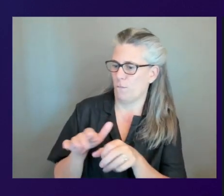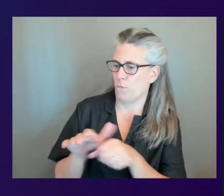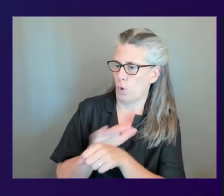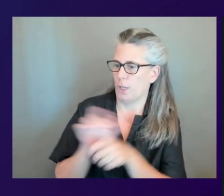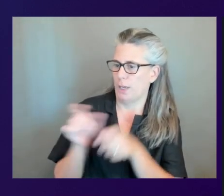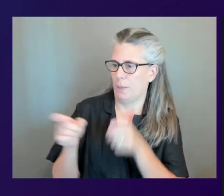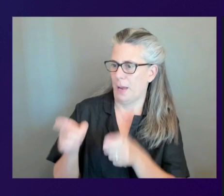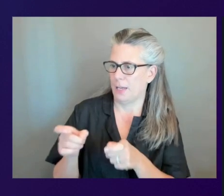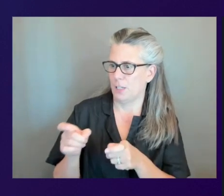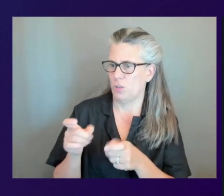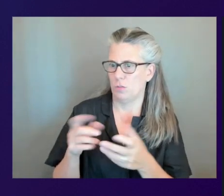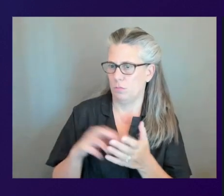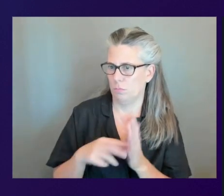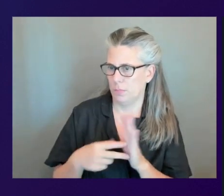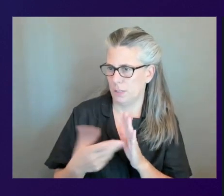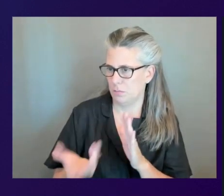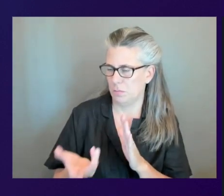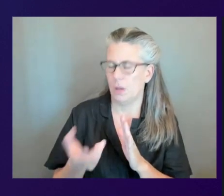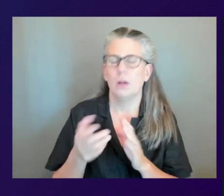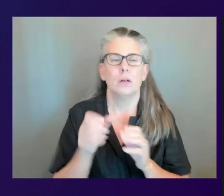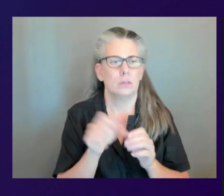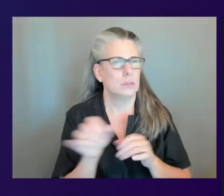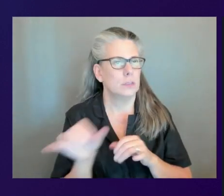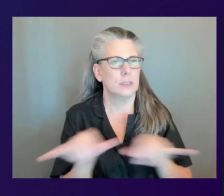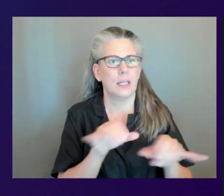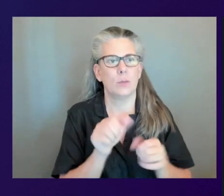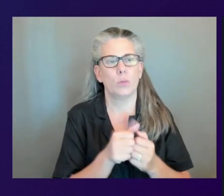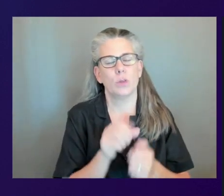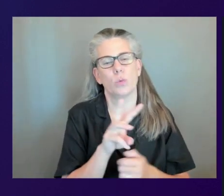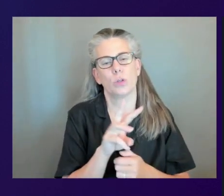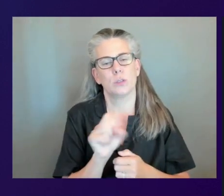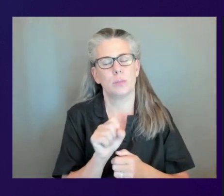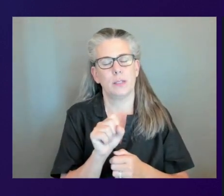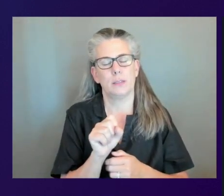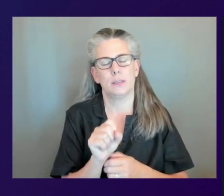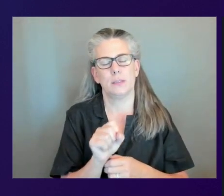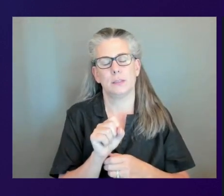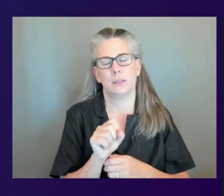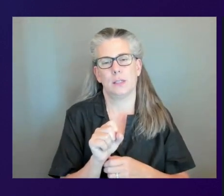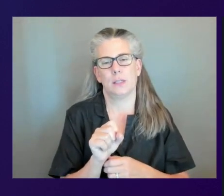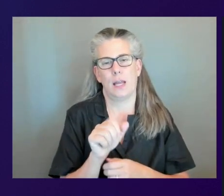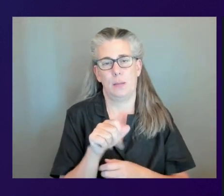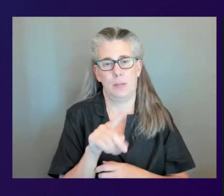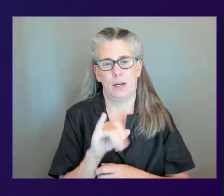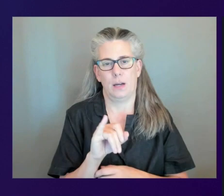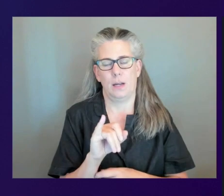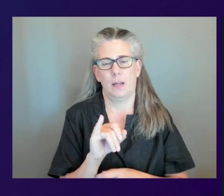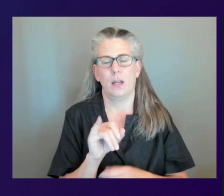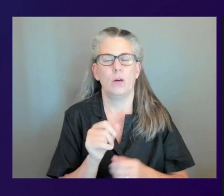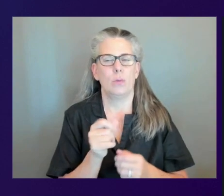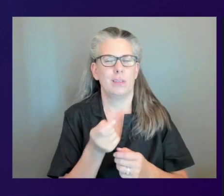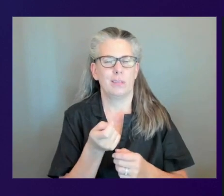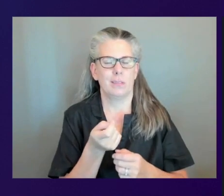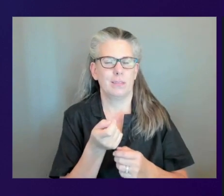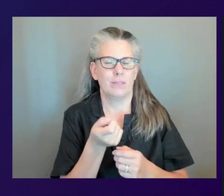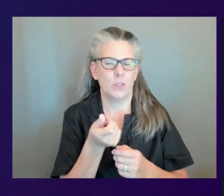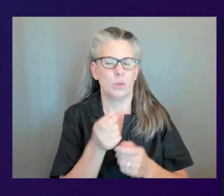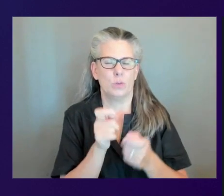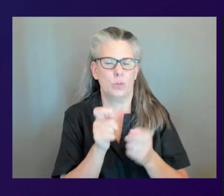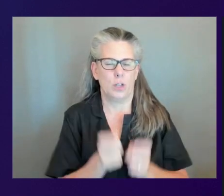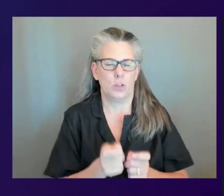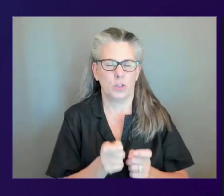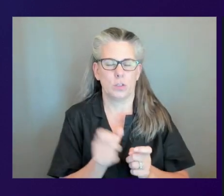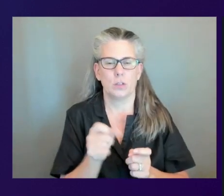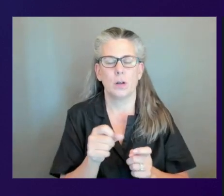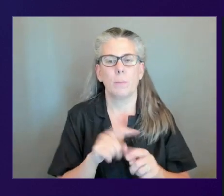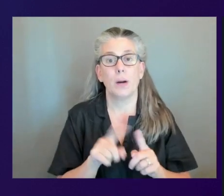same as that Workspaces API. It's essentially the same thing with a few added details. You're getting that pay-as-you-go.